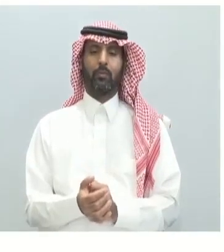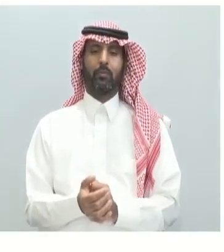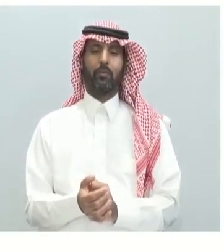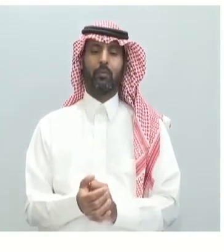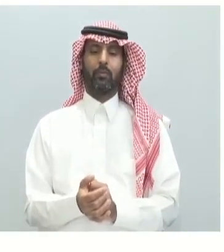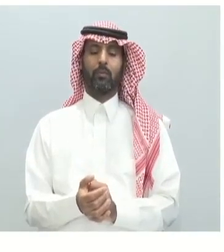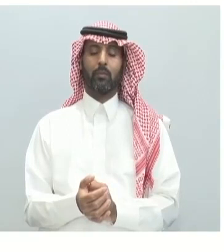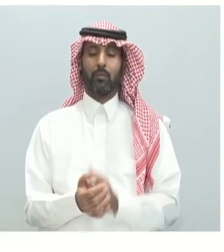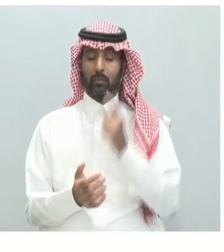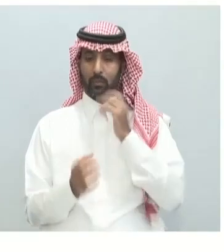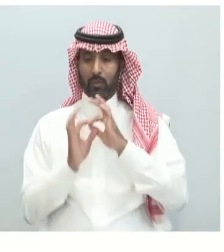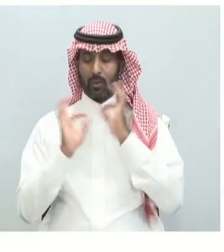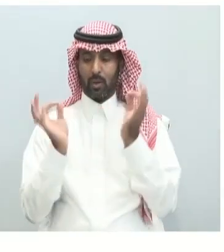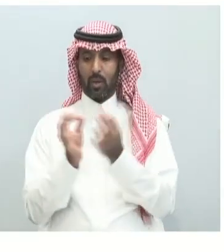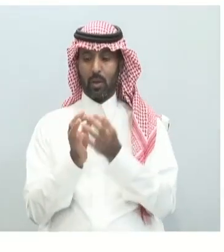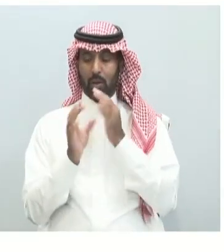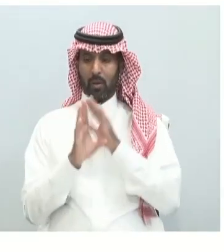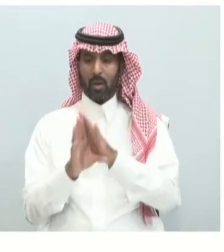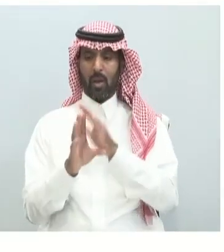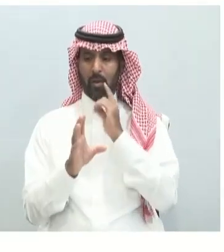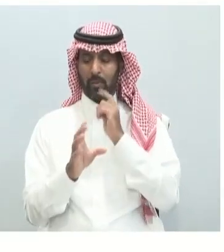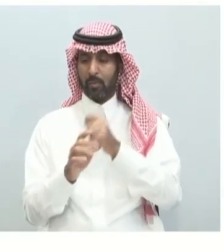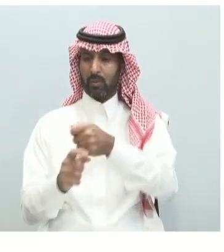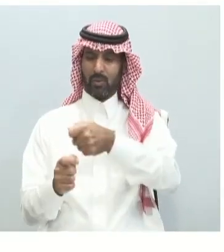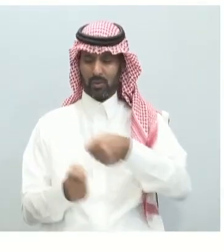article, community-supported agriculture.